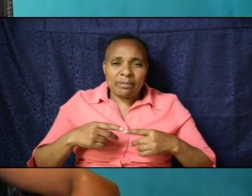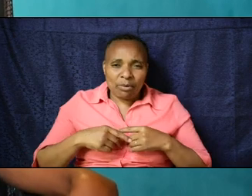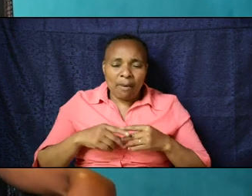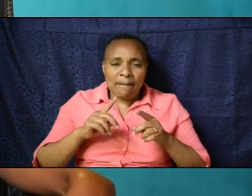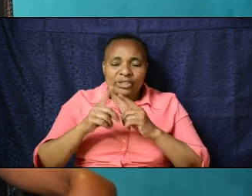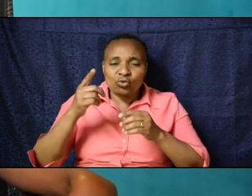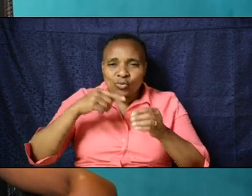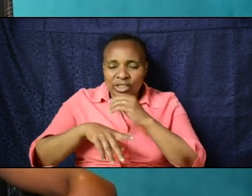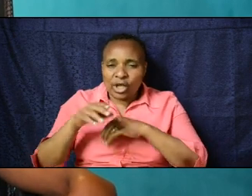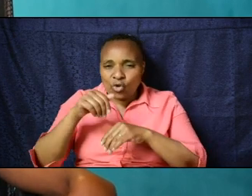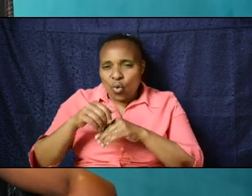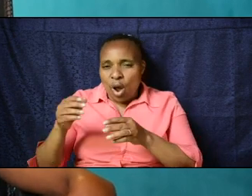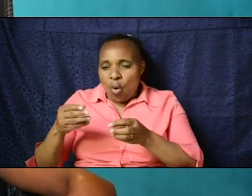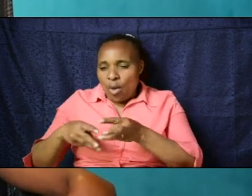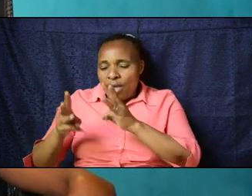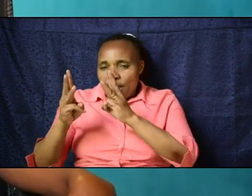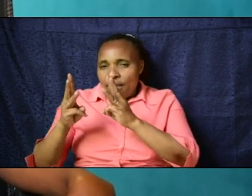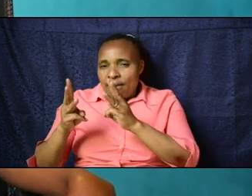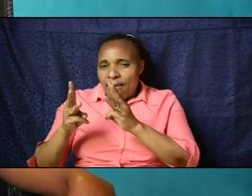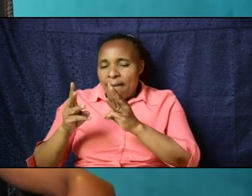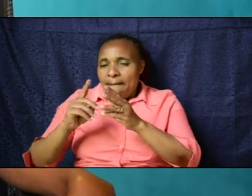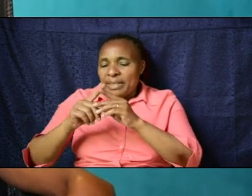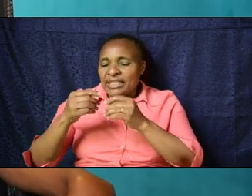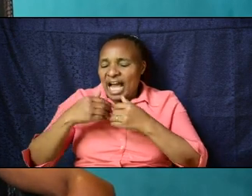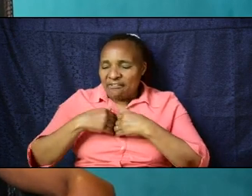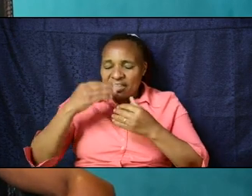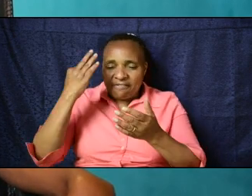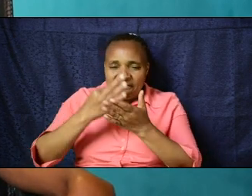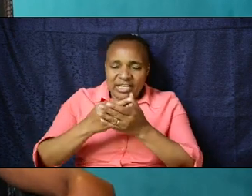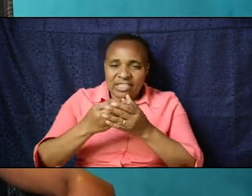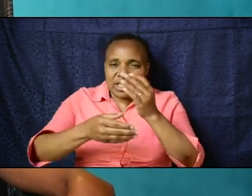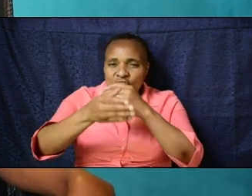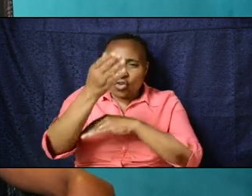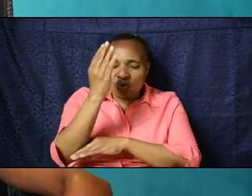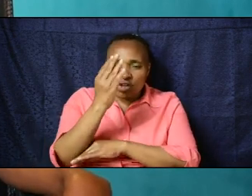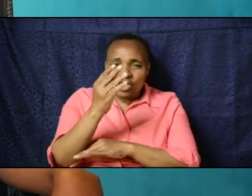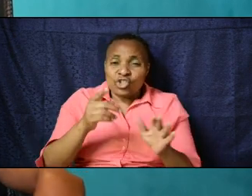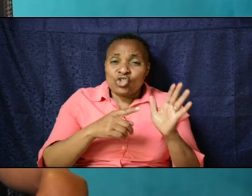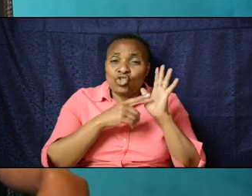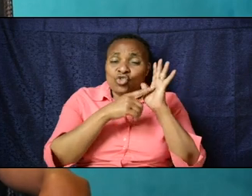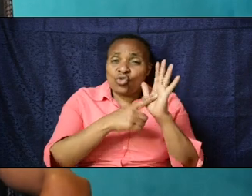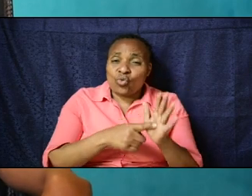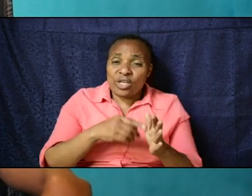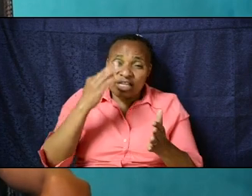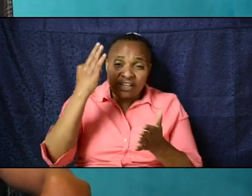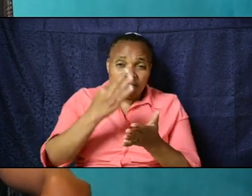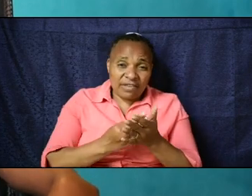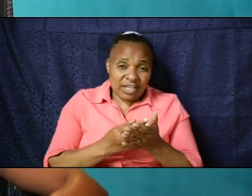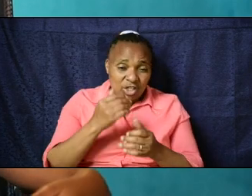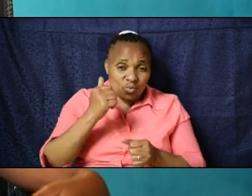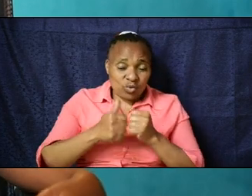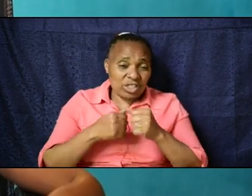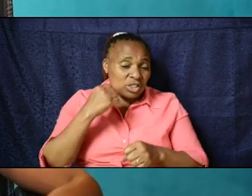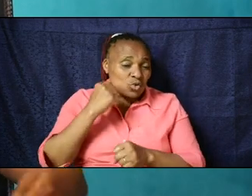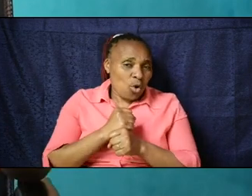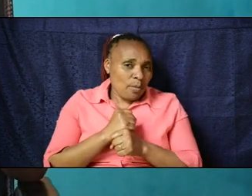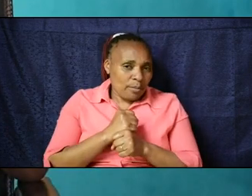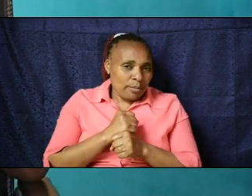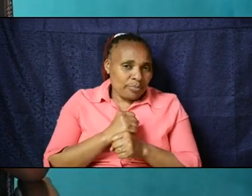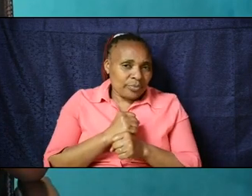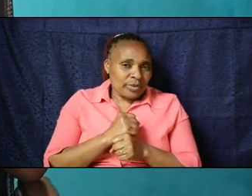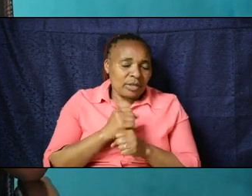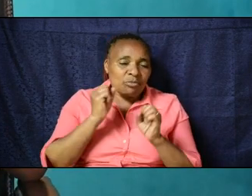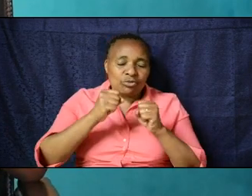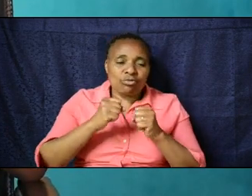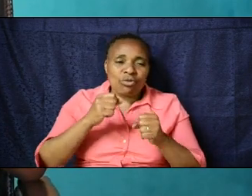trap. Mm-hmm. But by having faith in God and showing that faith, which is works, that's how you're going to